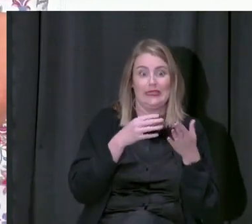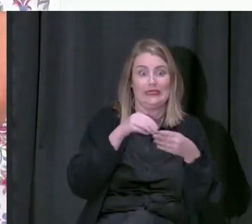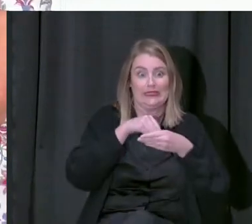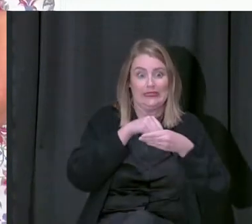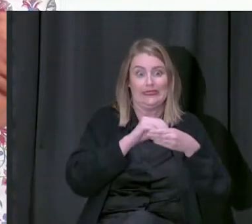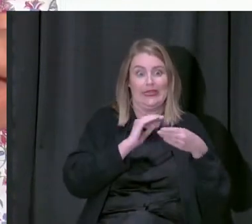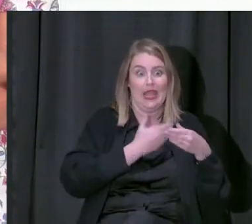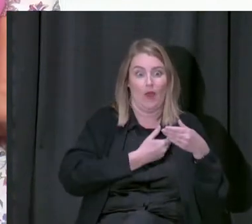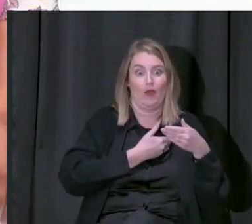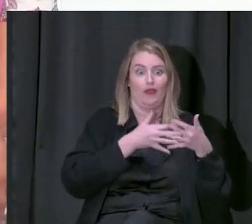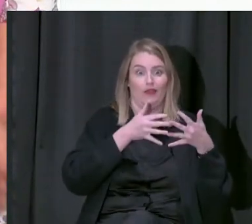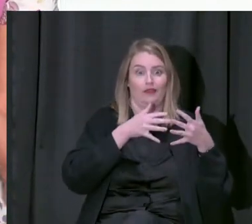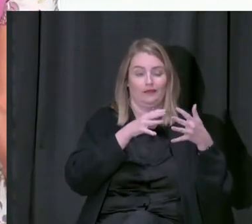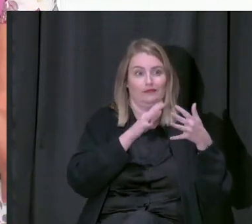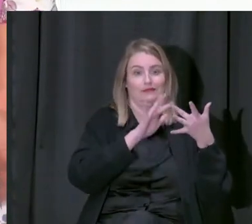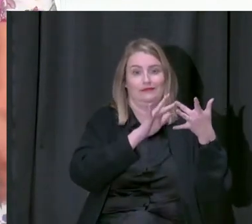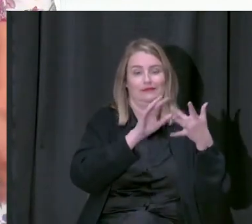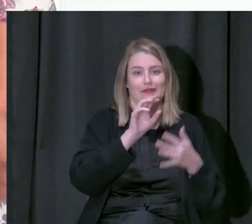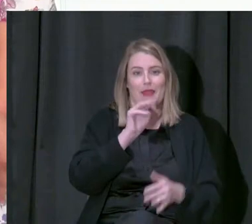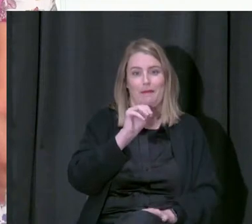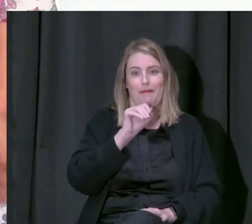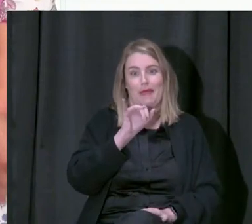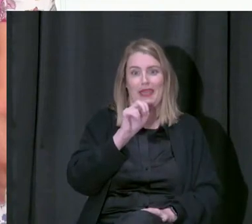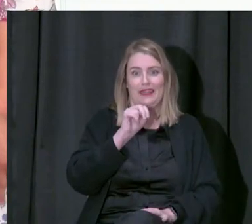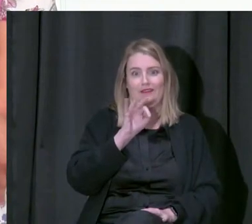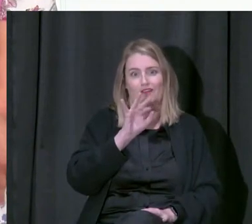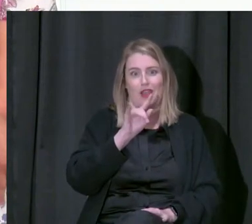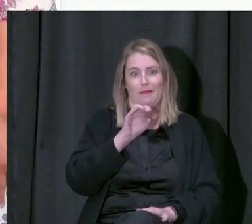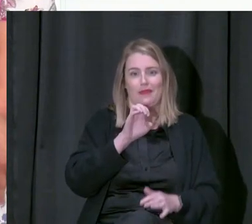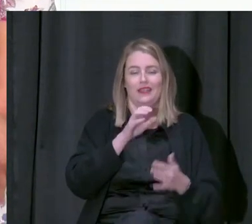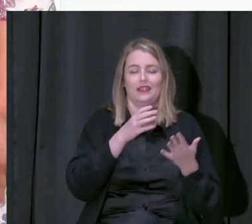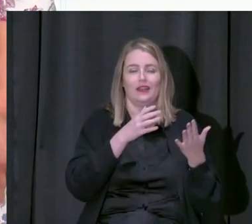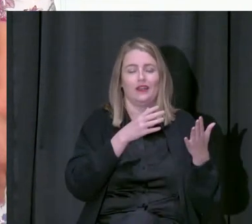based. So it's basically trying to get